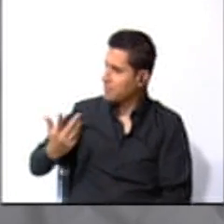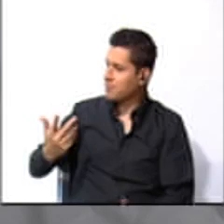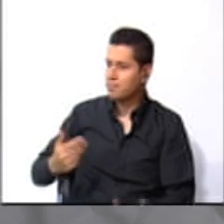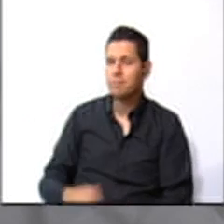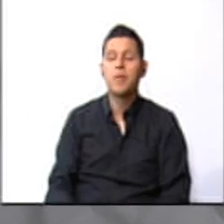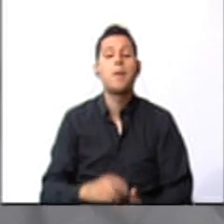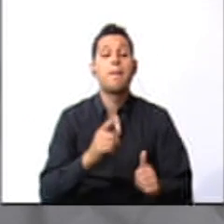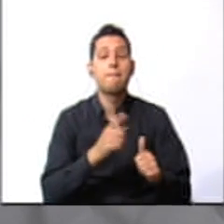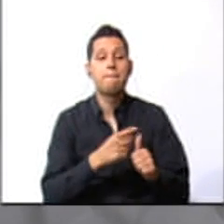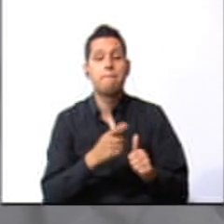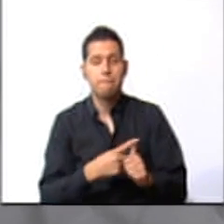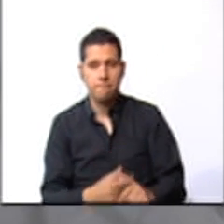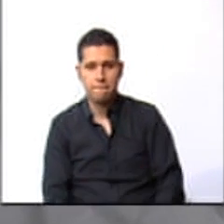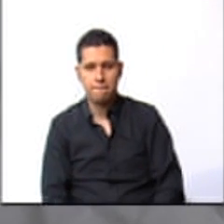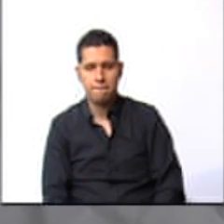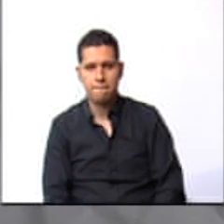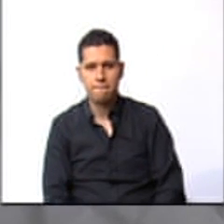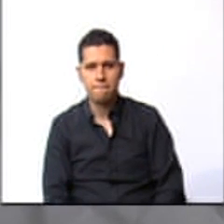Where is the